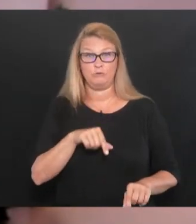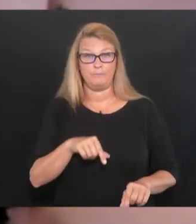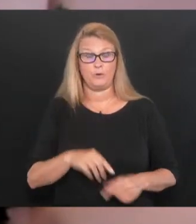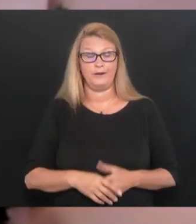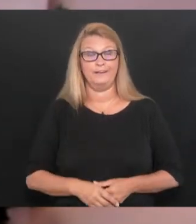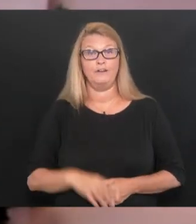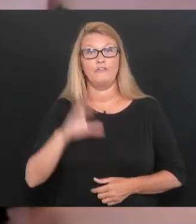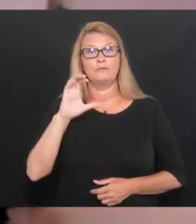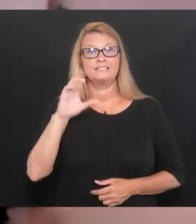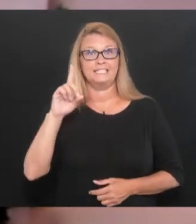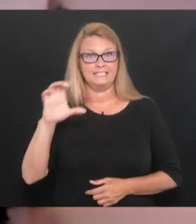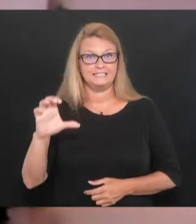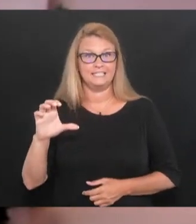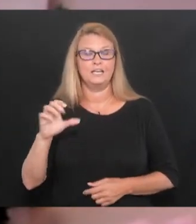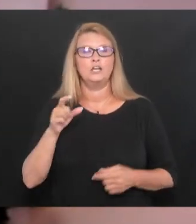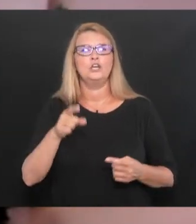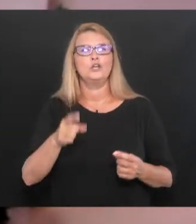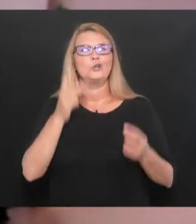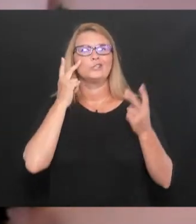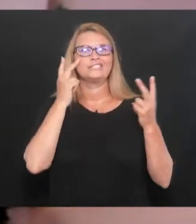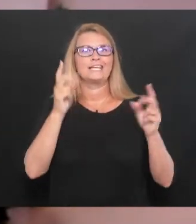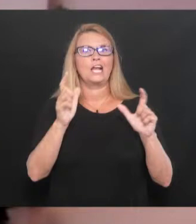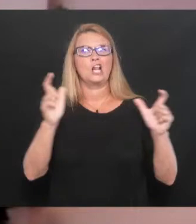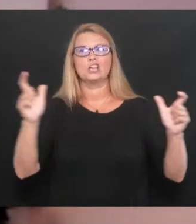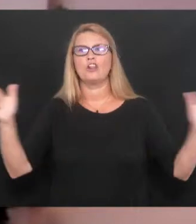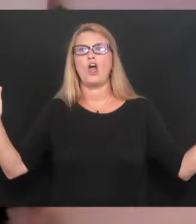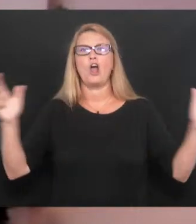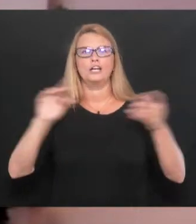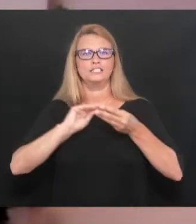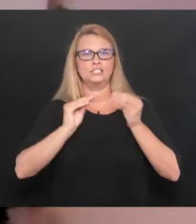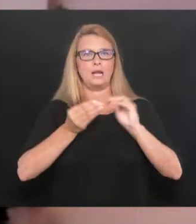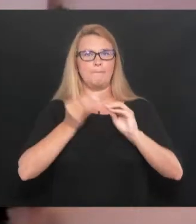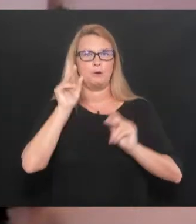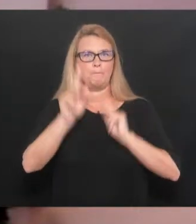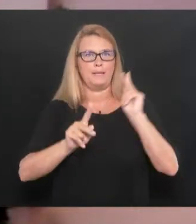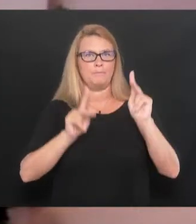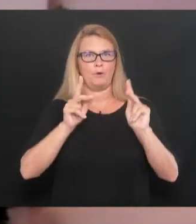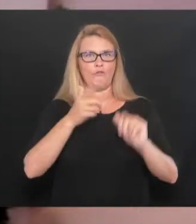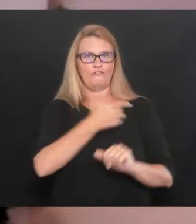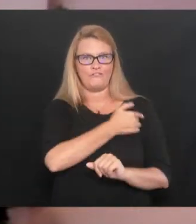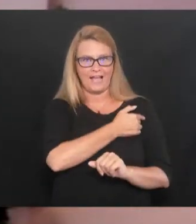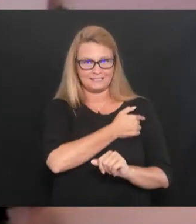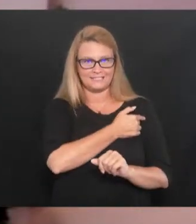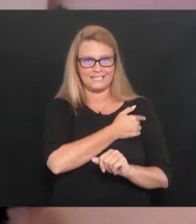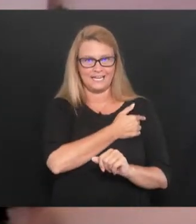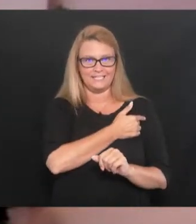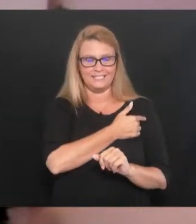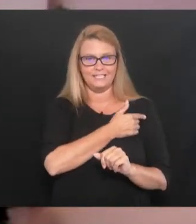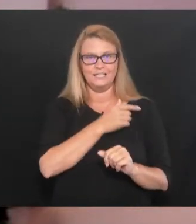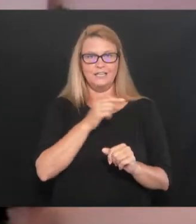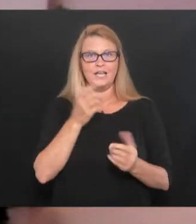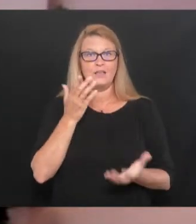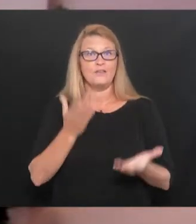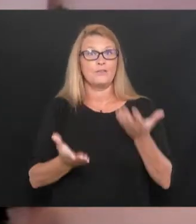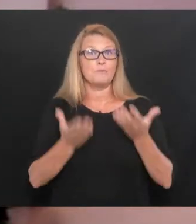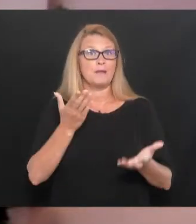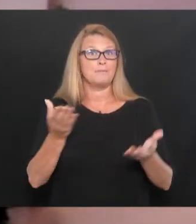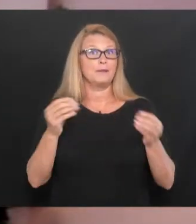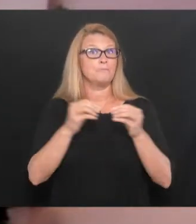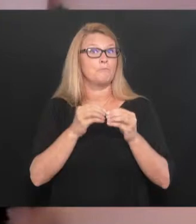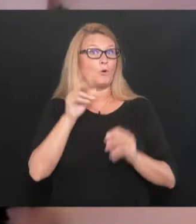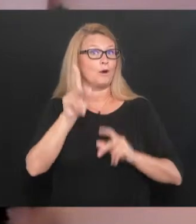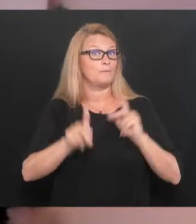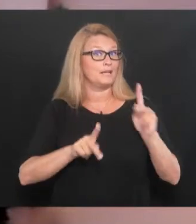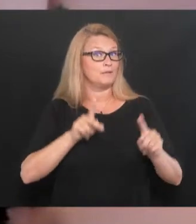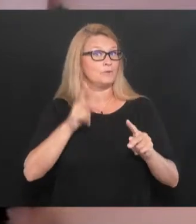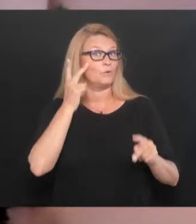So I think that because you're seeing such a large number of people vaccinated on a pure numbers basis, there may be more people that